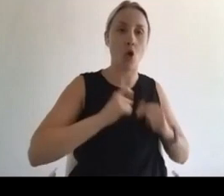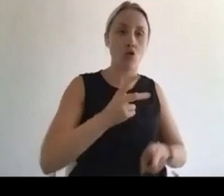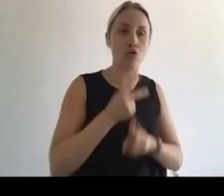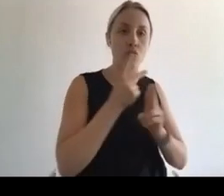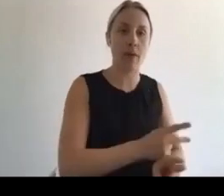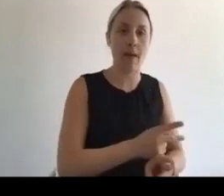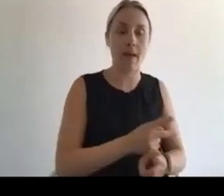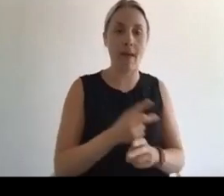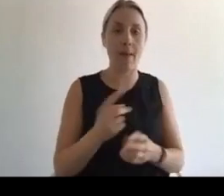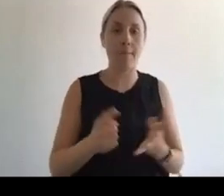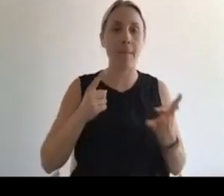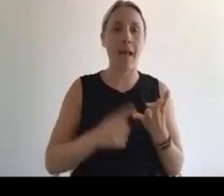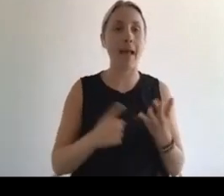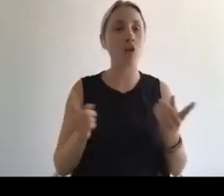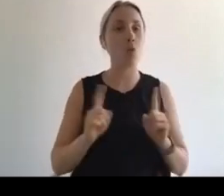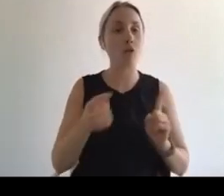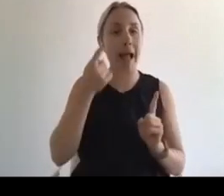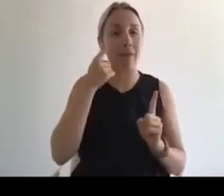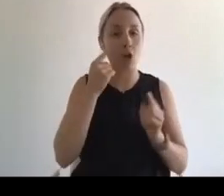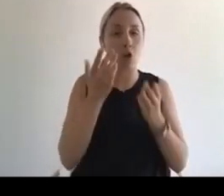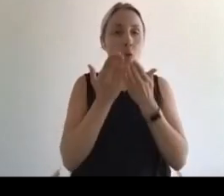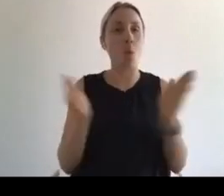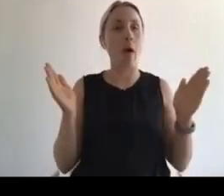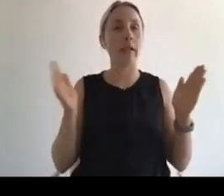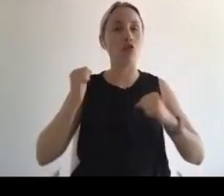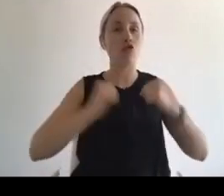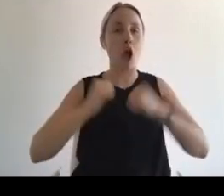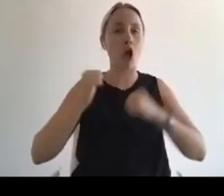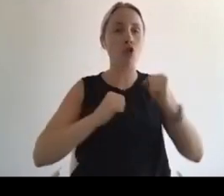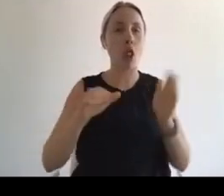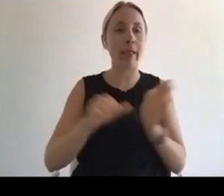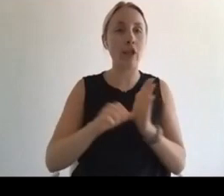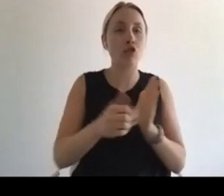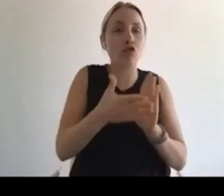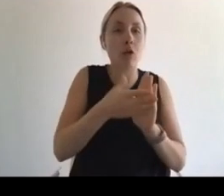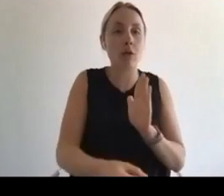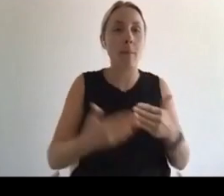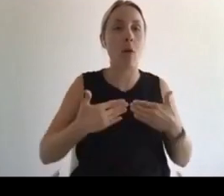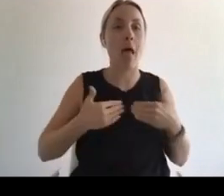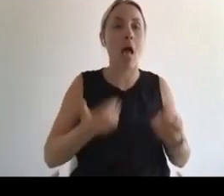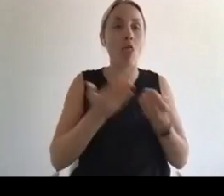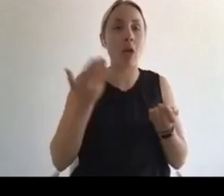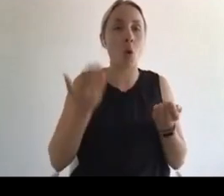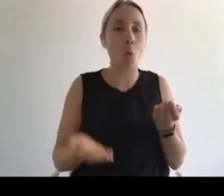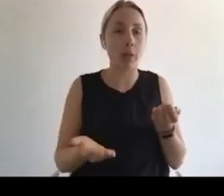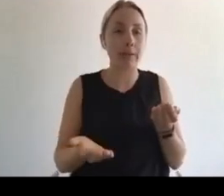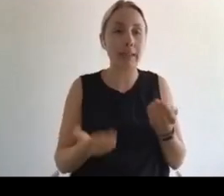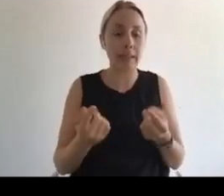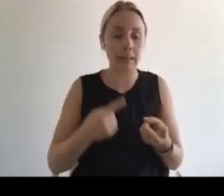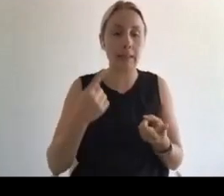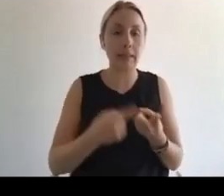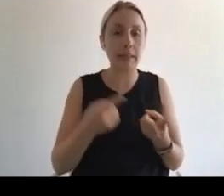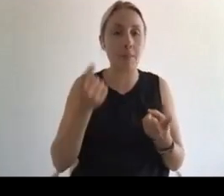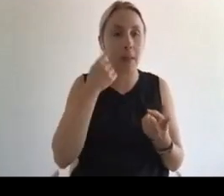and looking at wider structural issues, looking at health inequalities, looking at the importance of